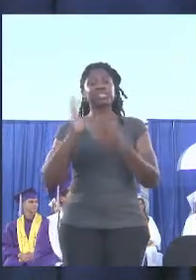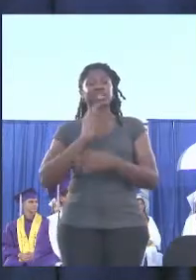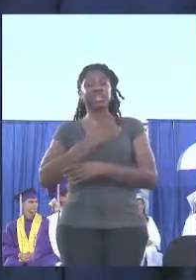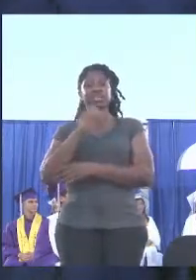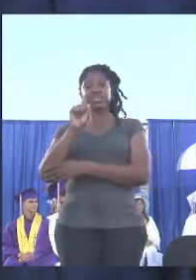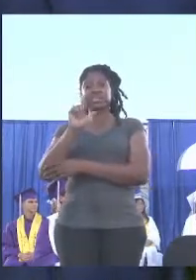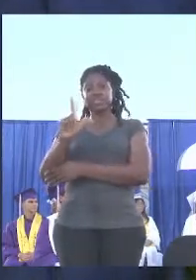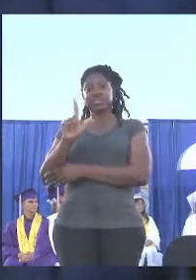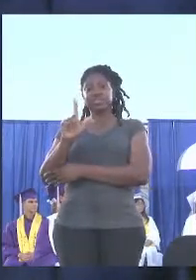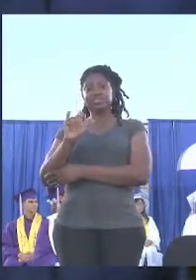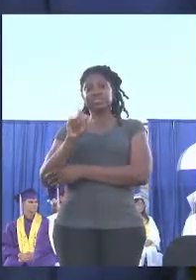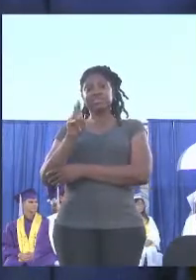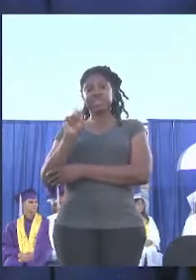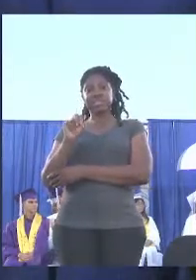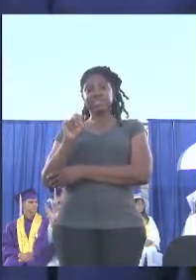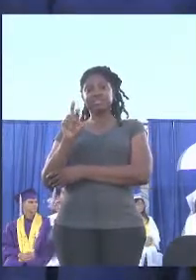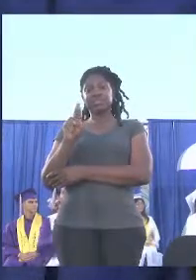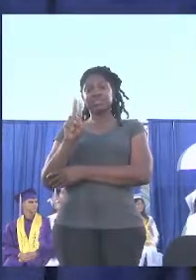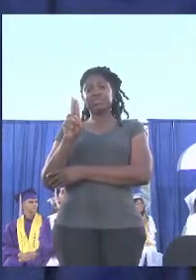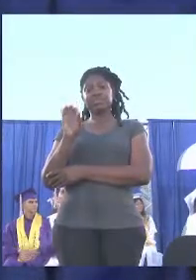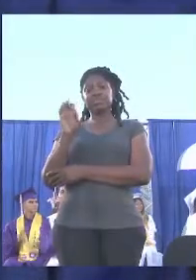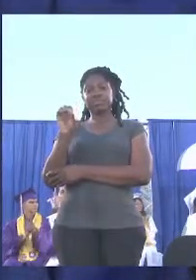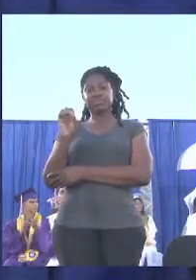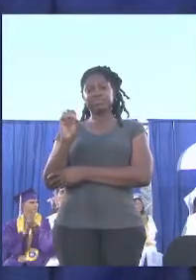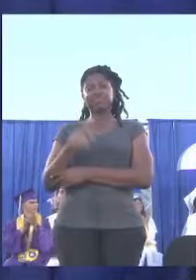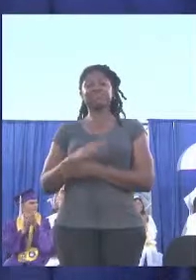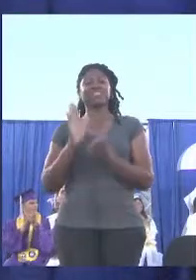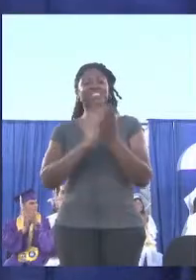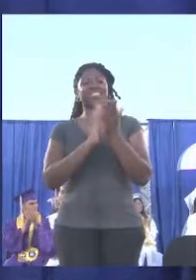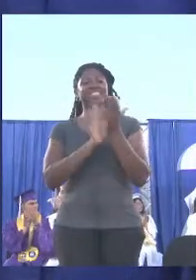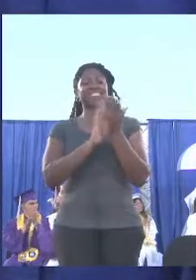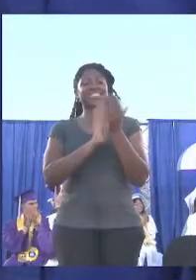salutatorian, Ivan M. Rufo.